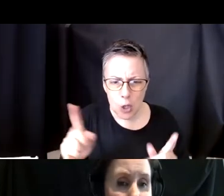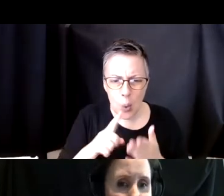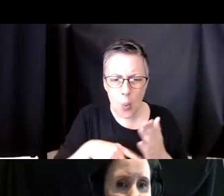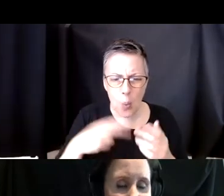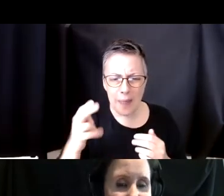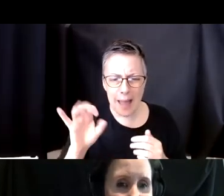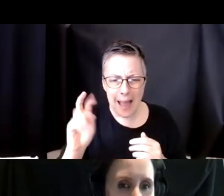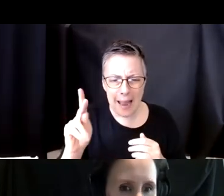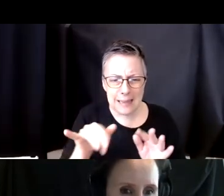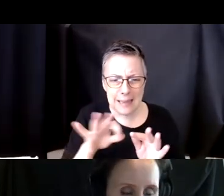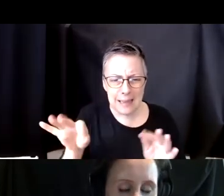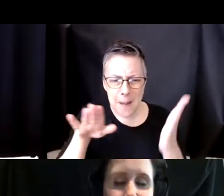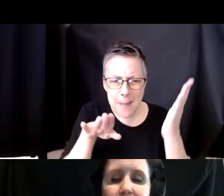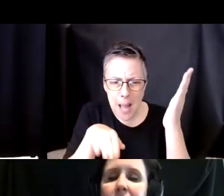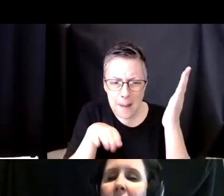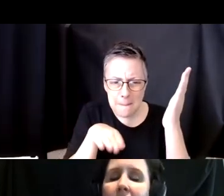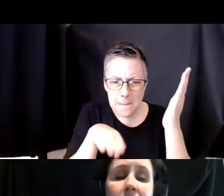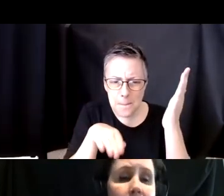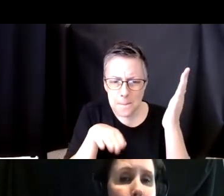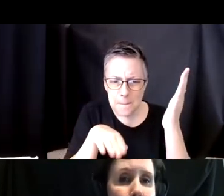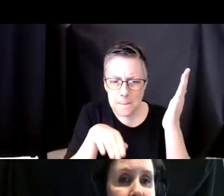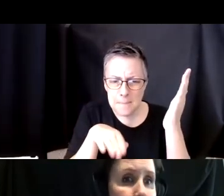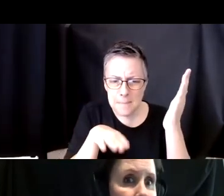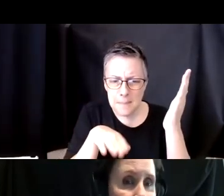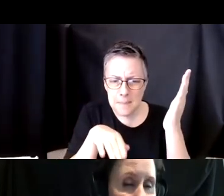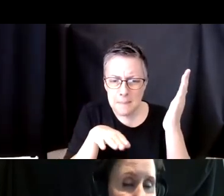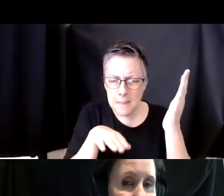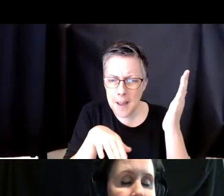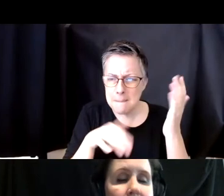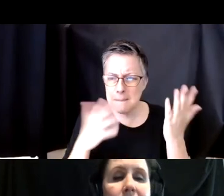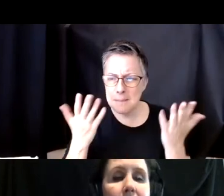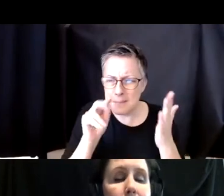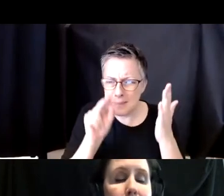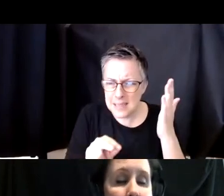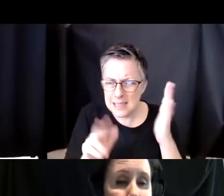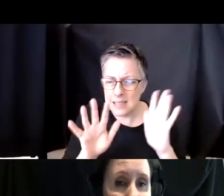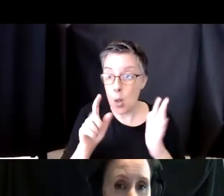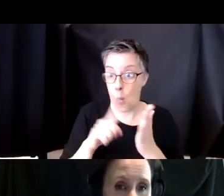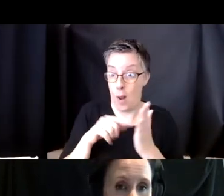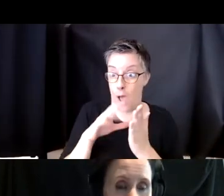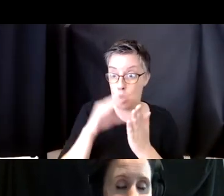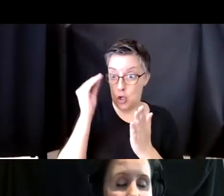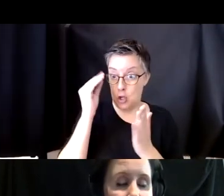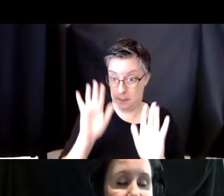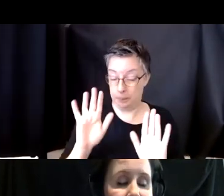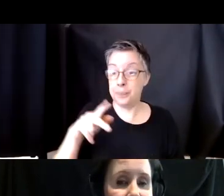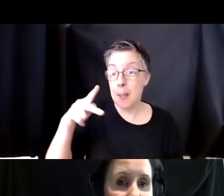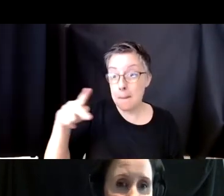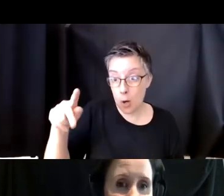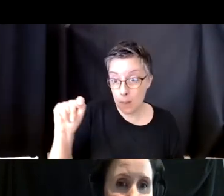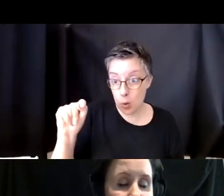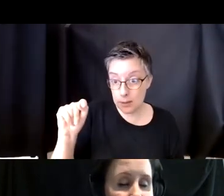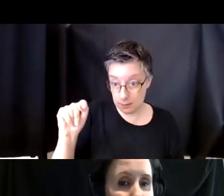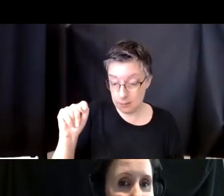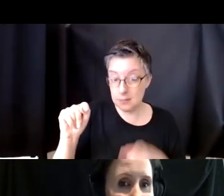that caption at the very bottom? And so this is what I learned, that PowerPoint have this